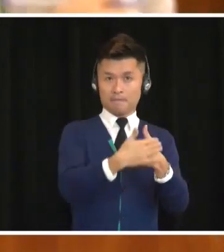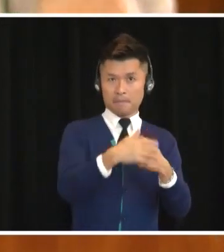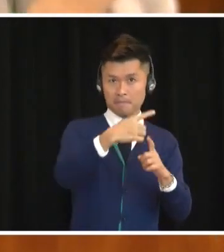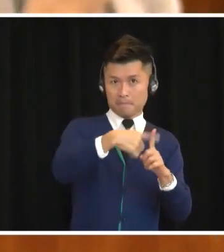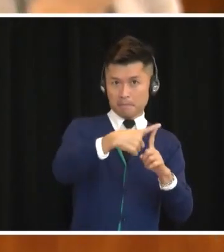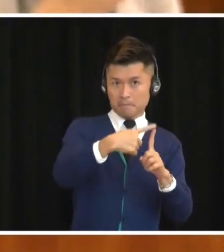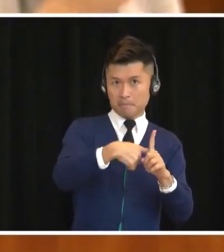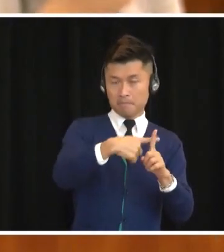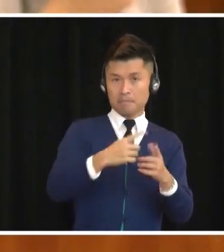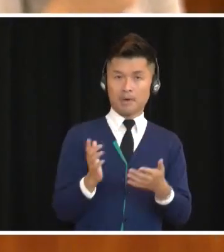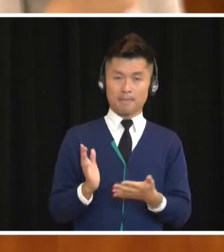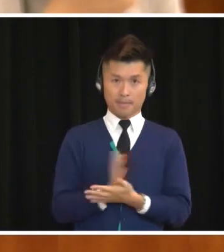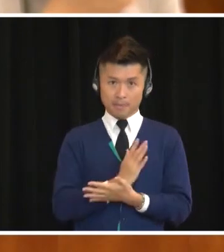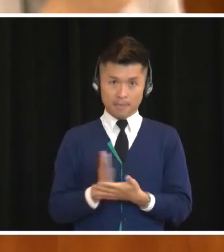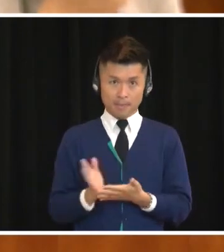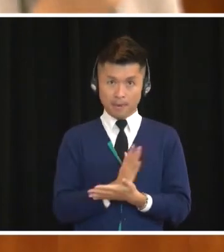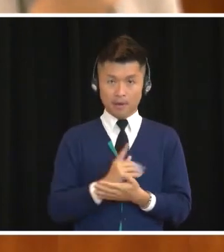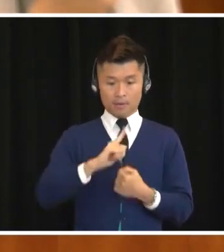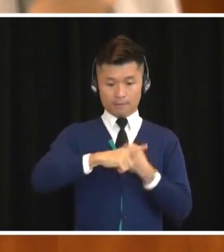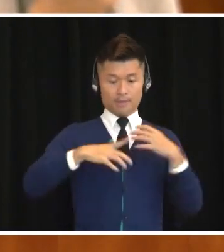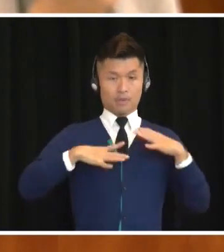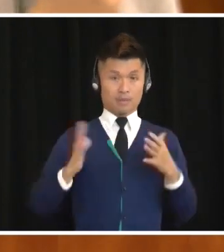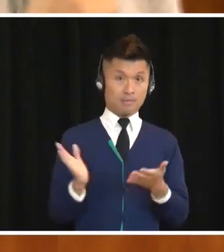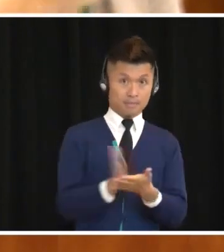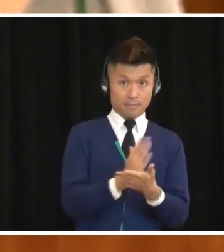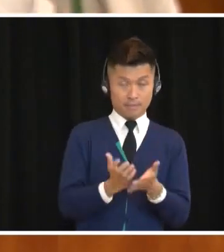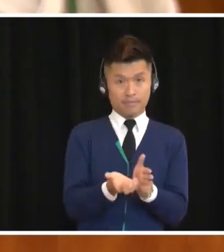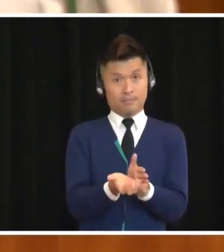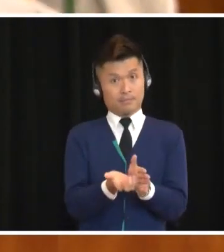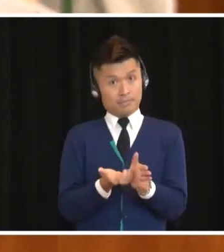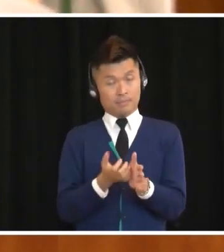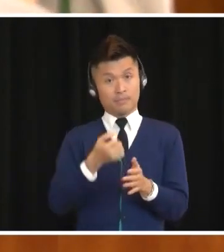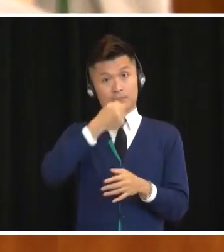ruling to initiate a trial, again,